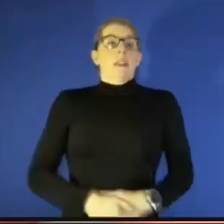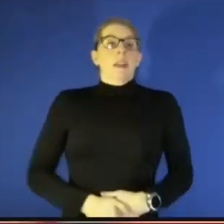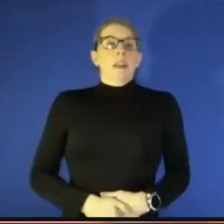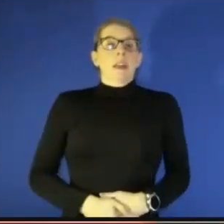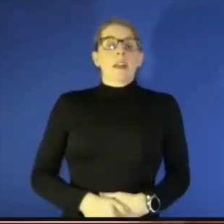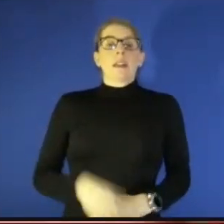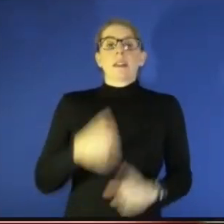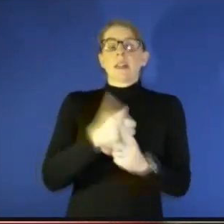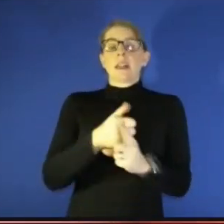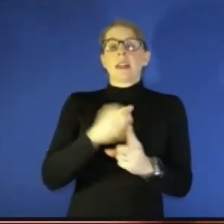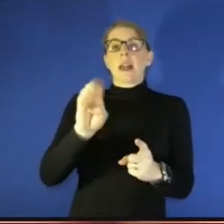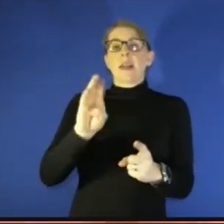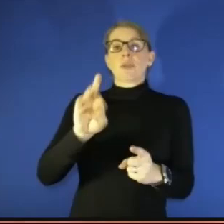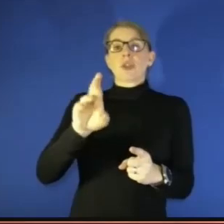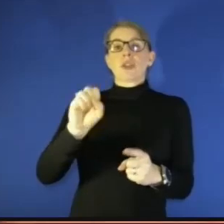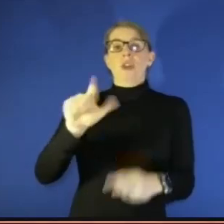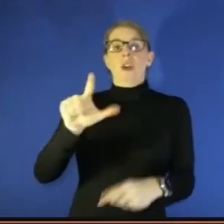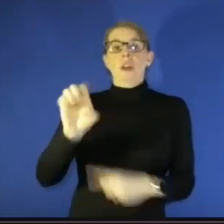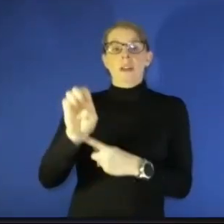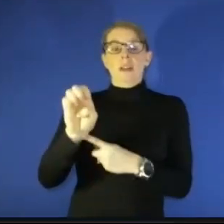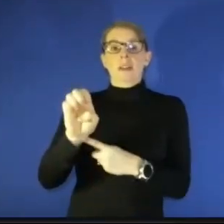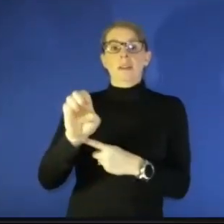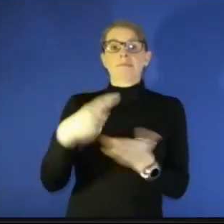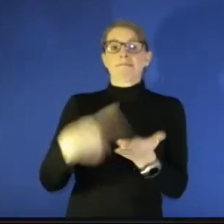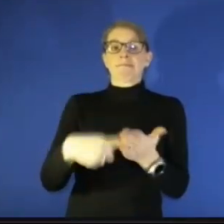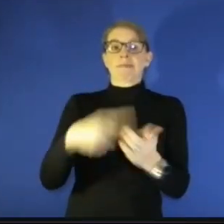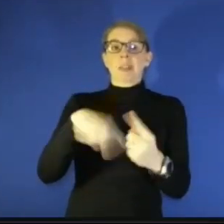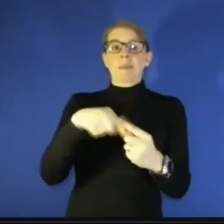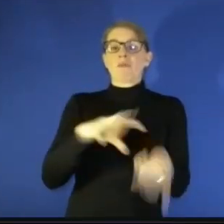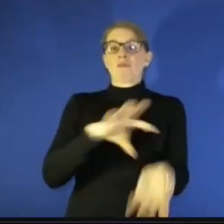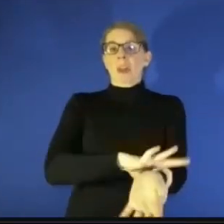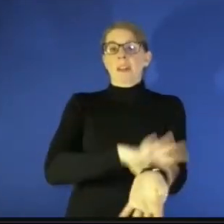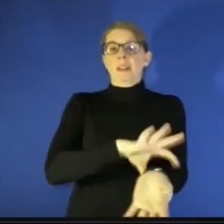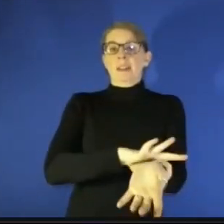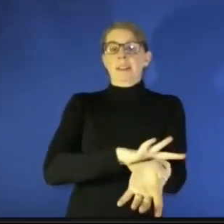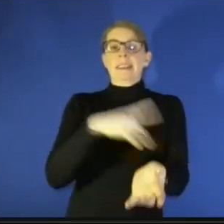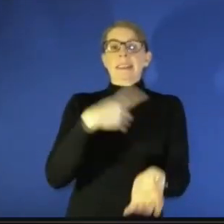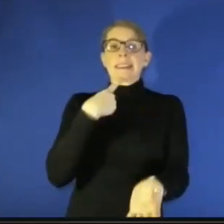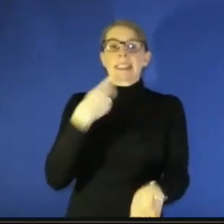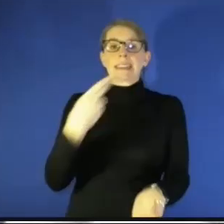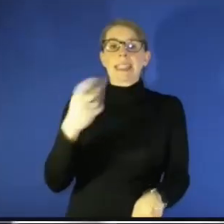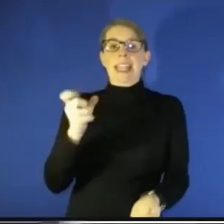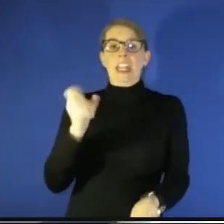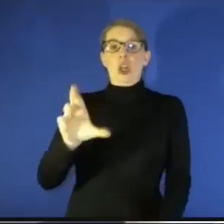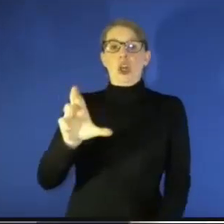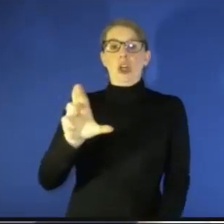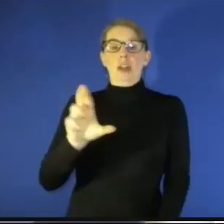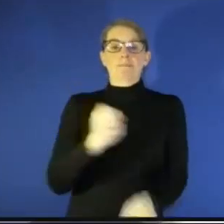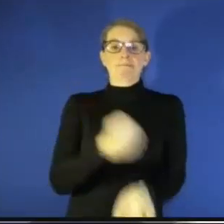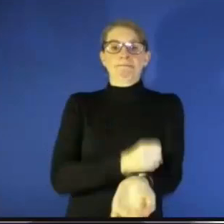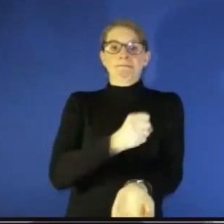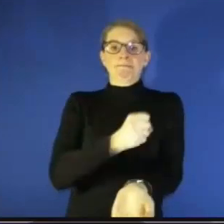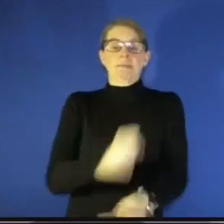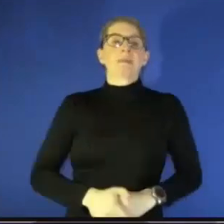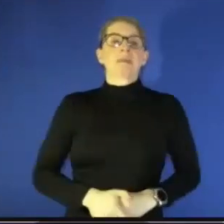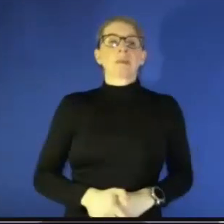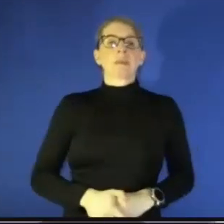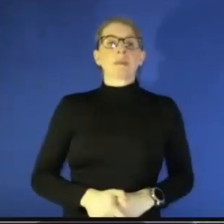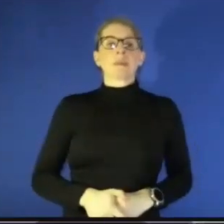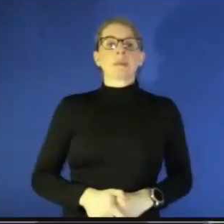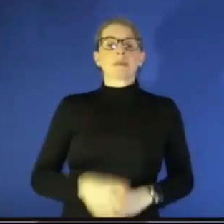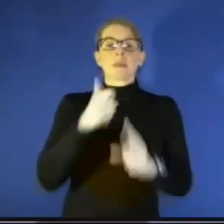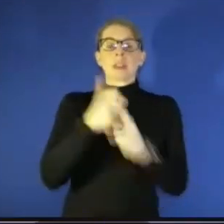is talking about this bracelet with the word healer printed right on it. Dr. Ebersole is director